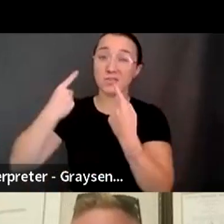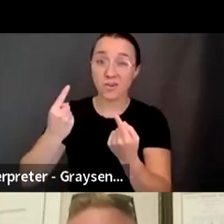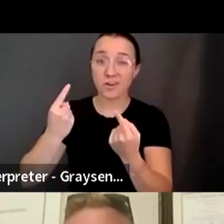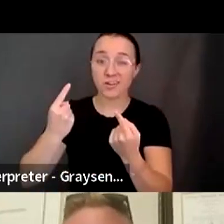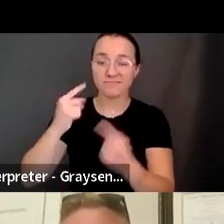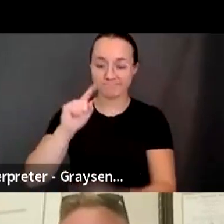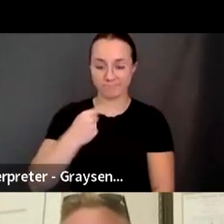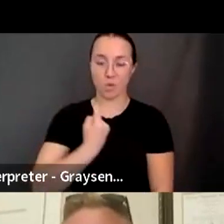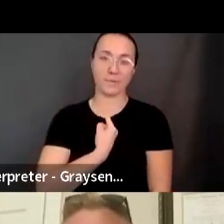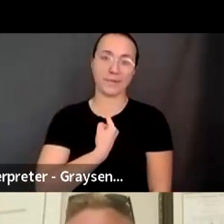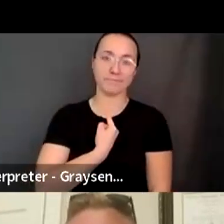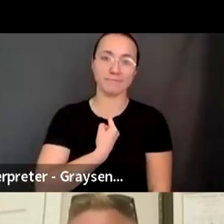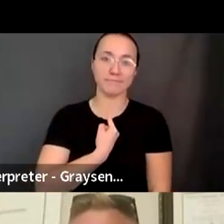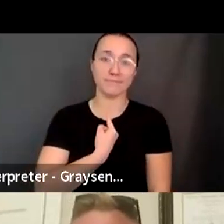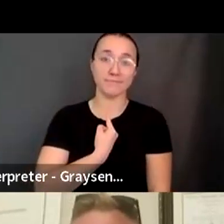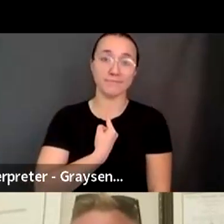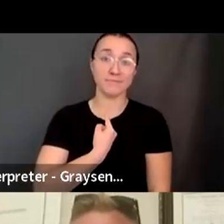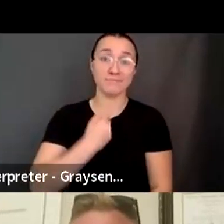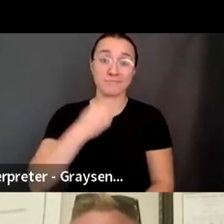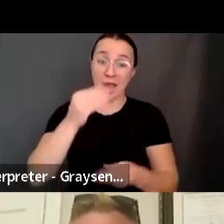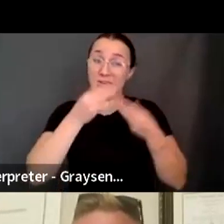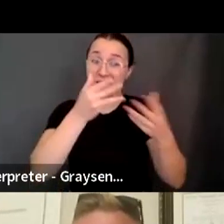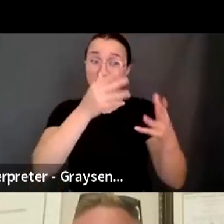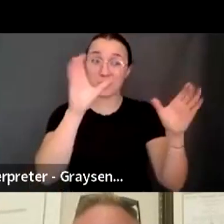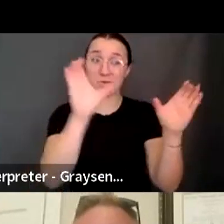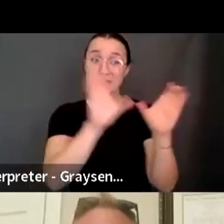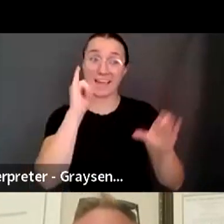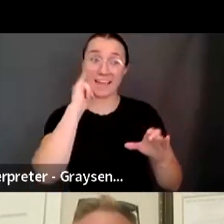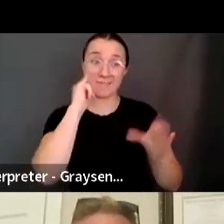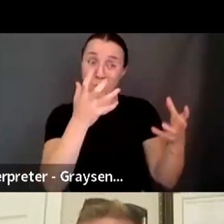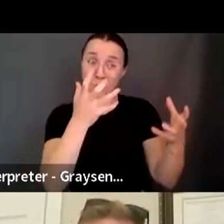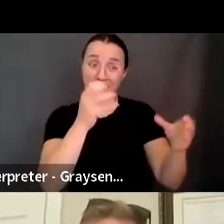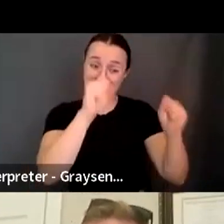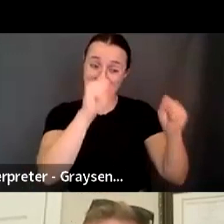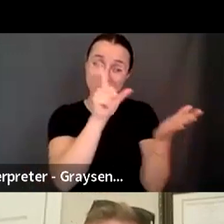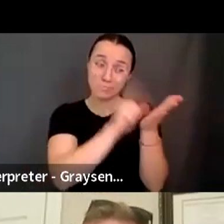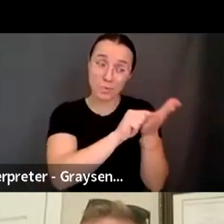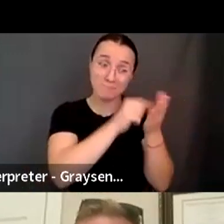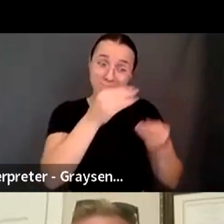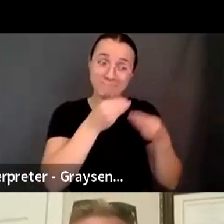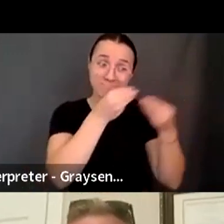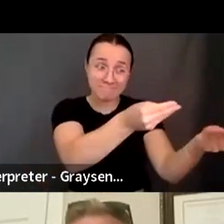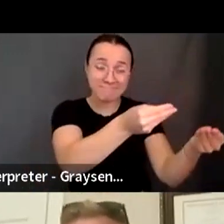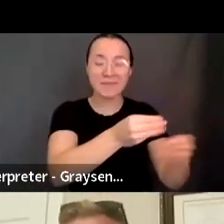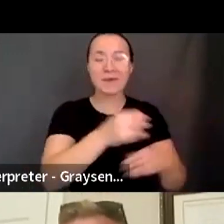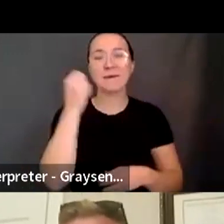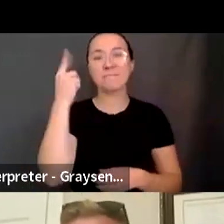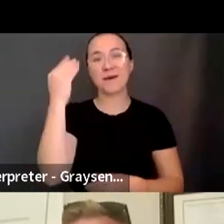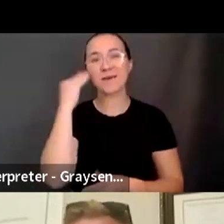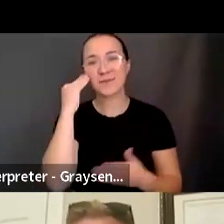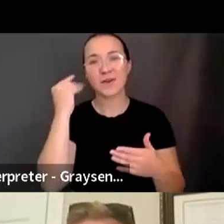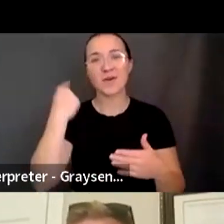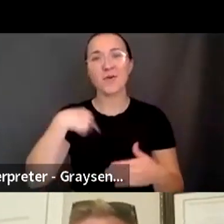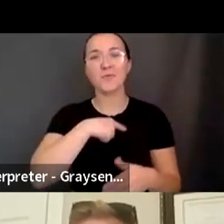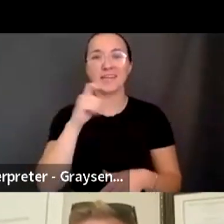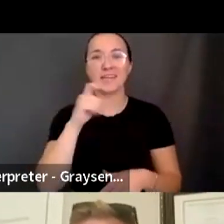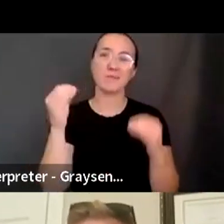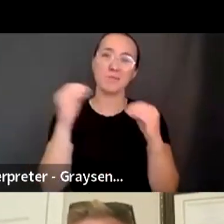So, you know, I'll give you a certificate if you want. I can print it off. But, you know, we need more